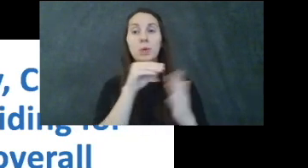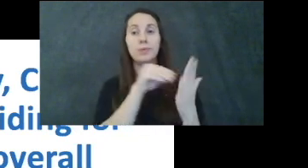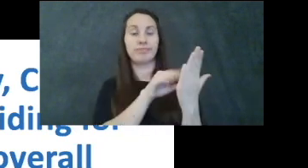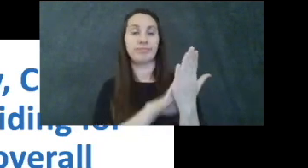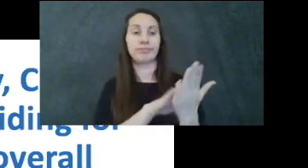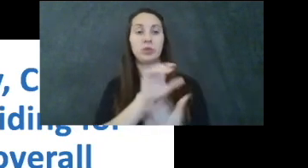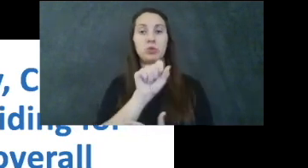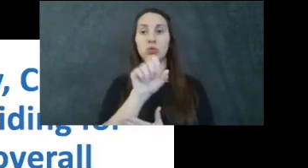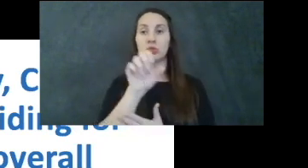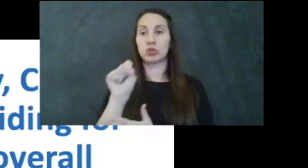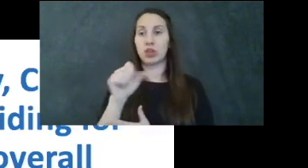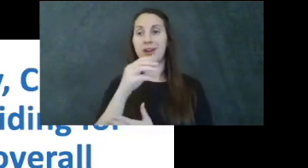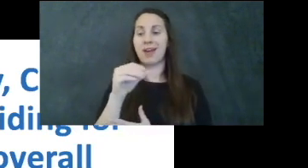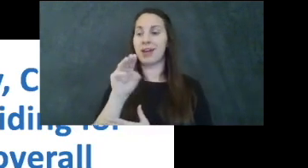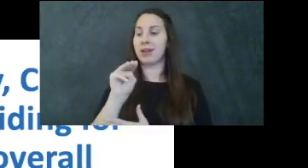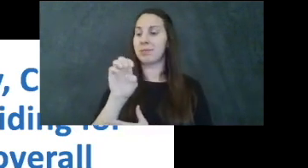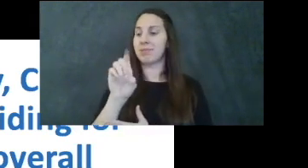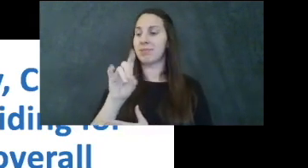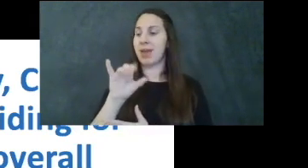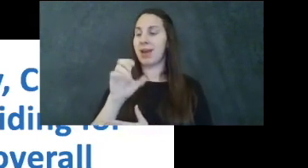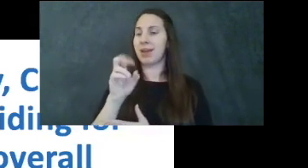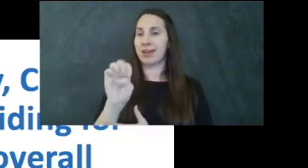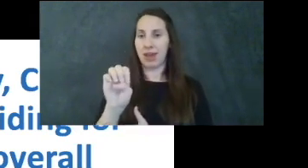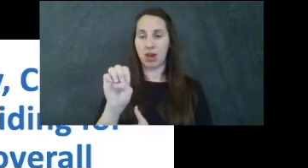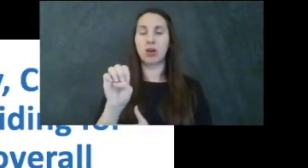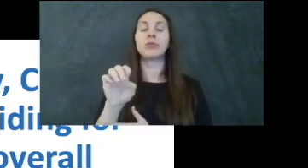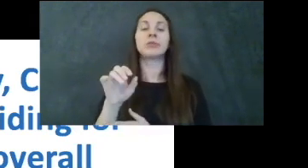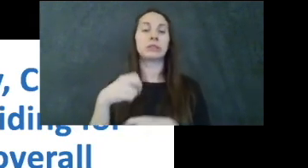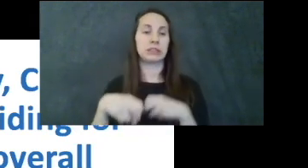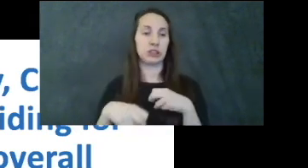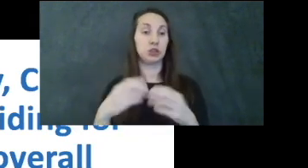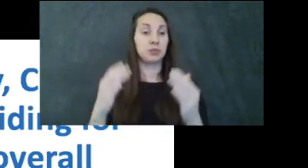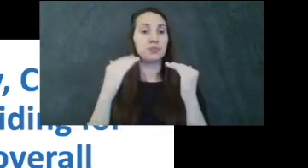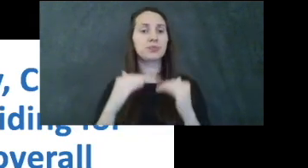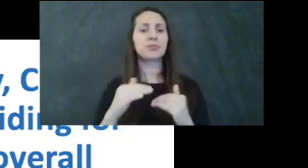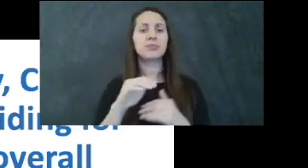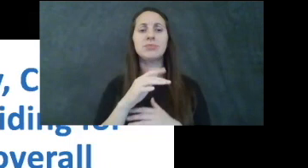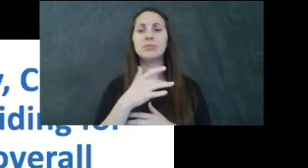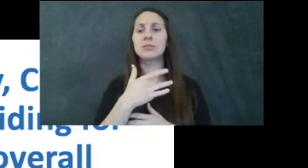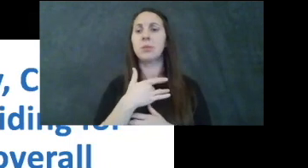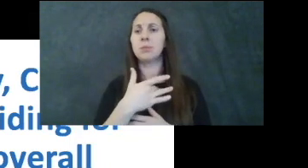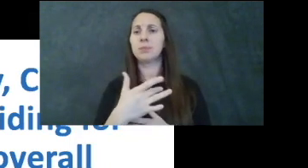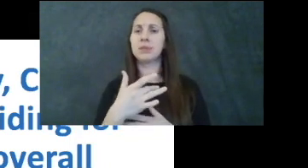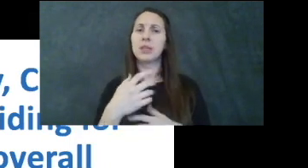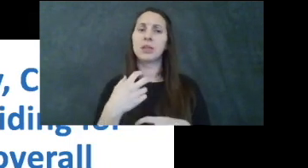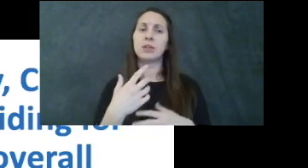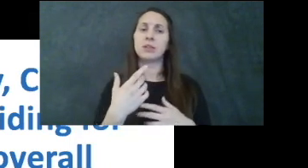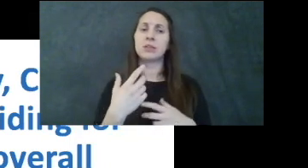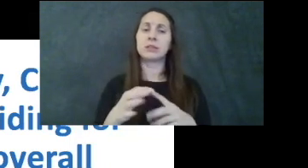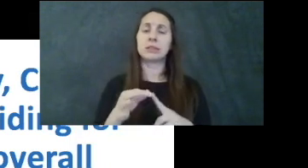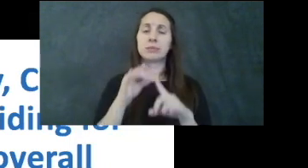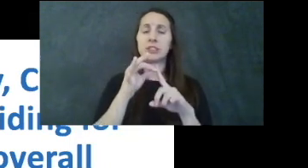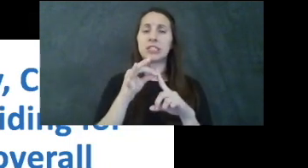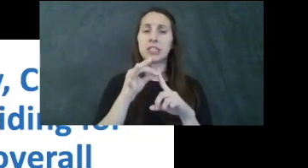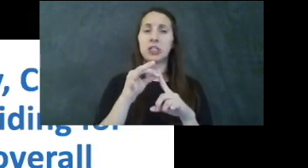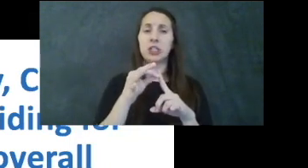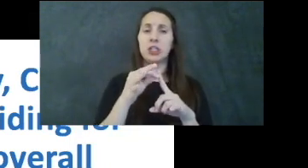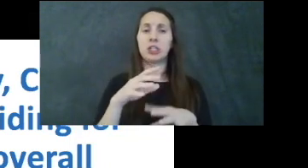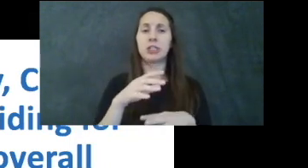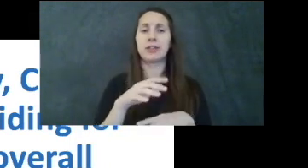then African-American members of the disability community, particularly intense about racial